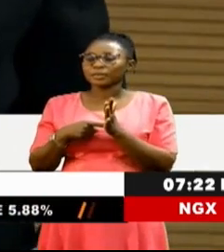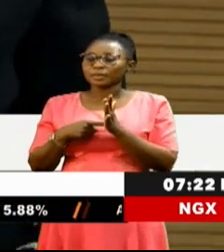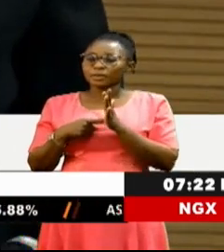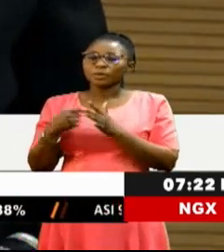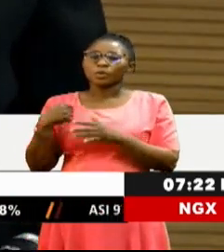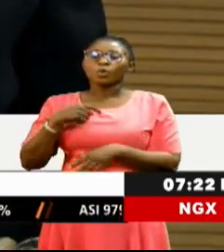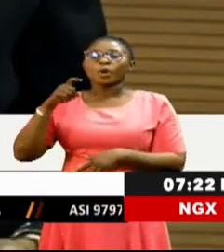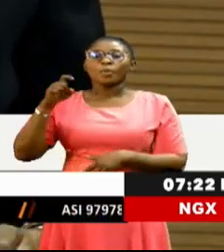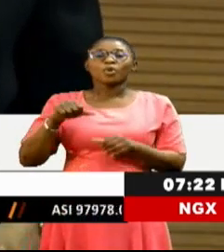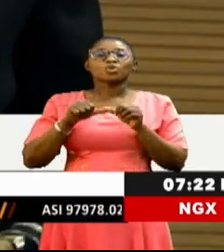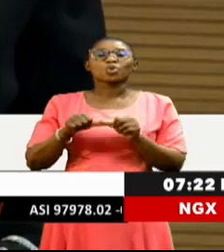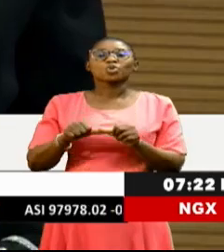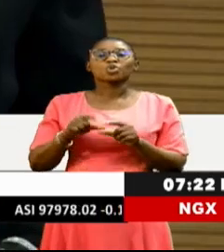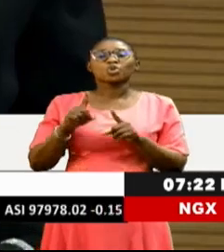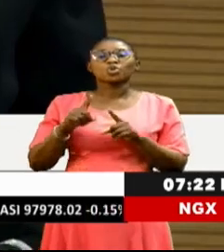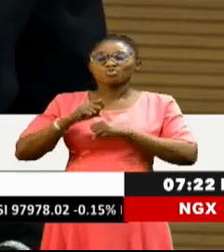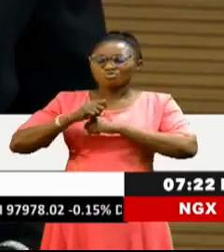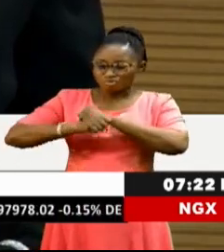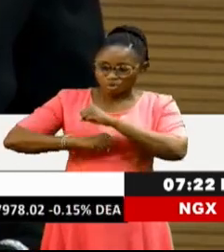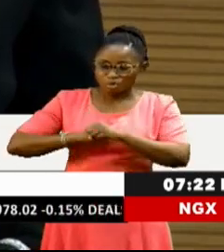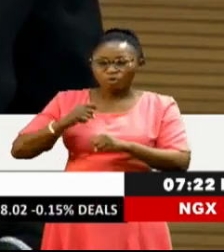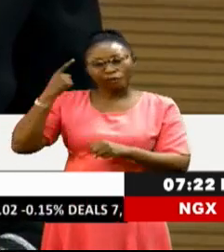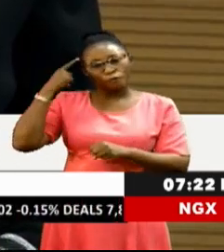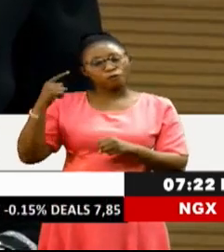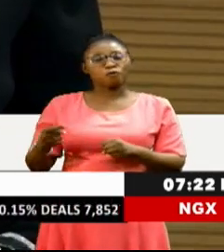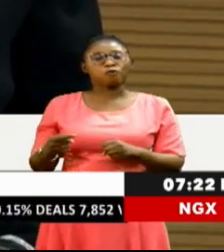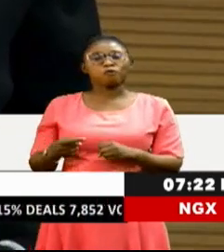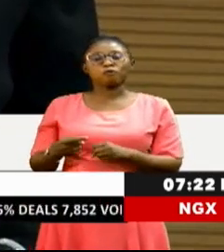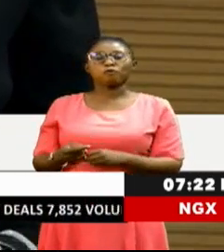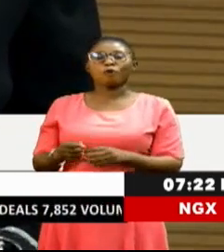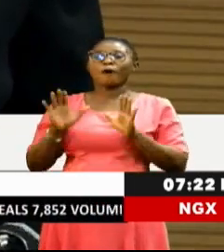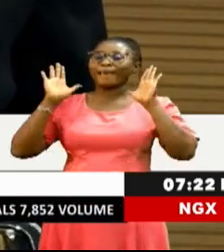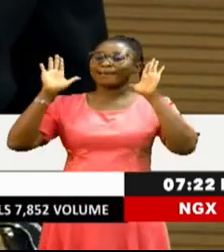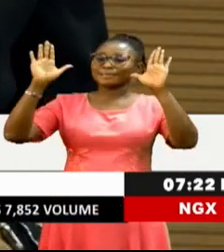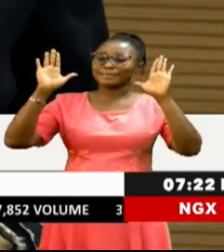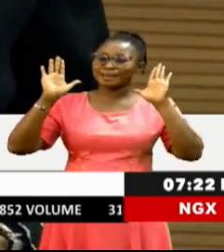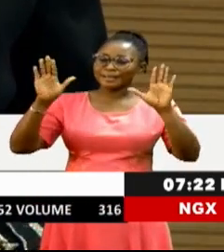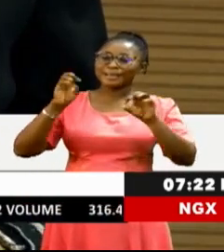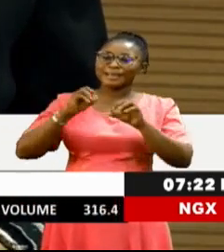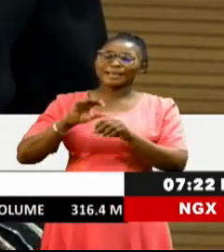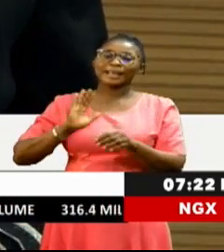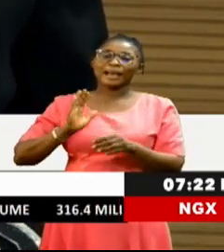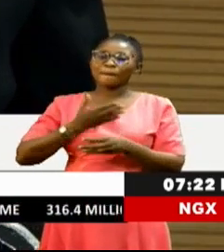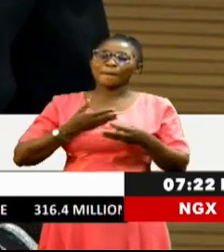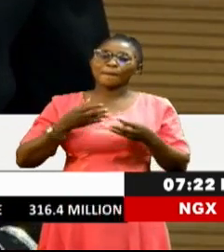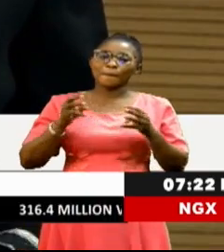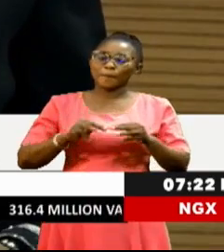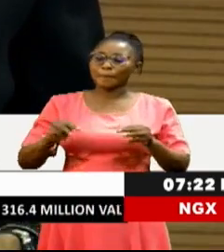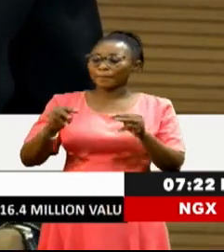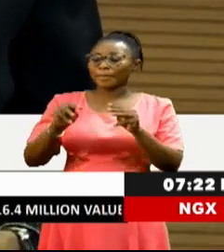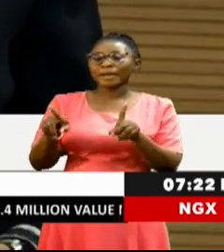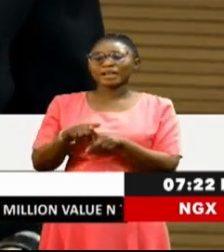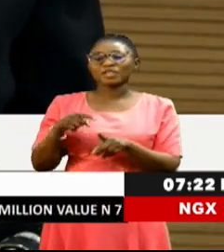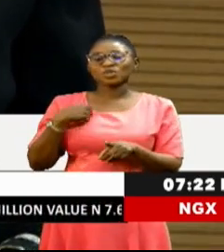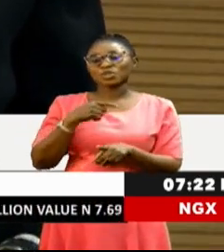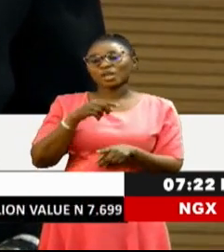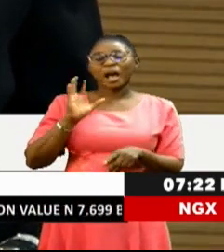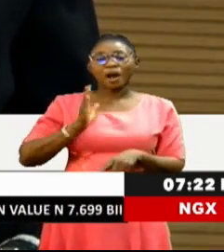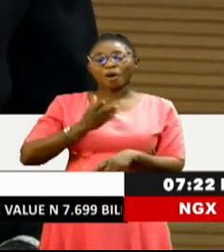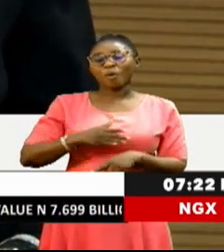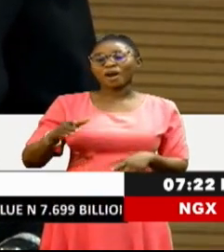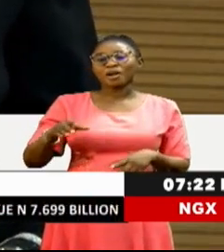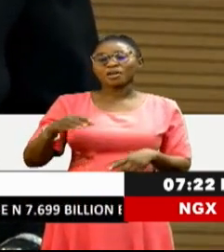we must continually strive for mastery and excellence in our craft. As your lordships are aware,